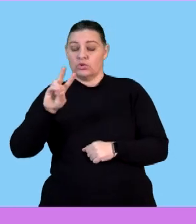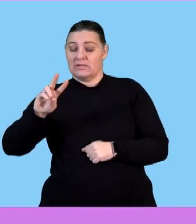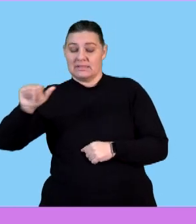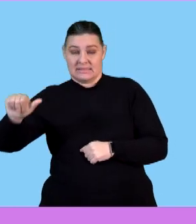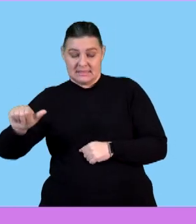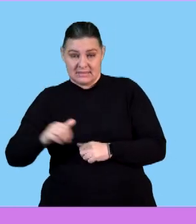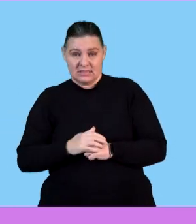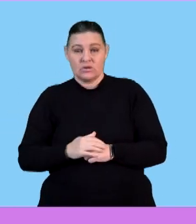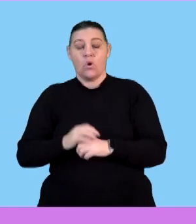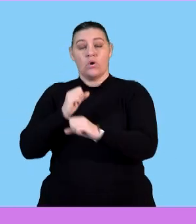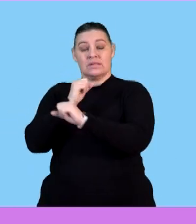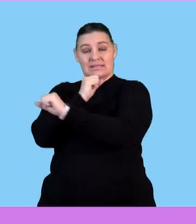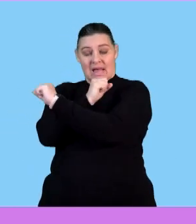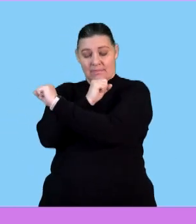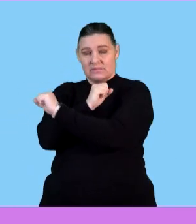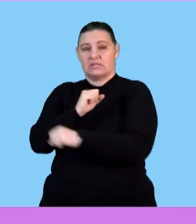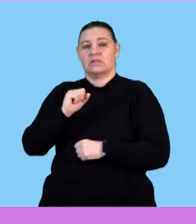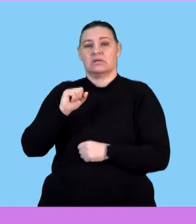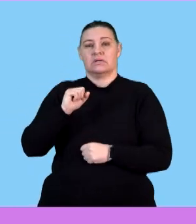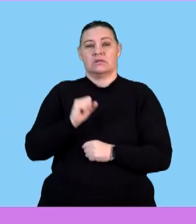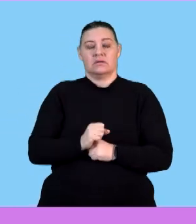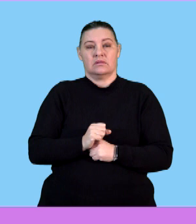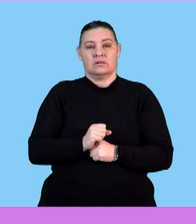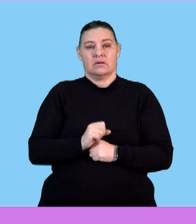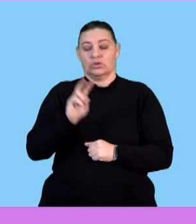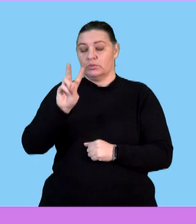7,326 Rand. Now I've got to multiply that by